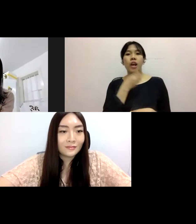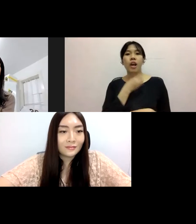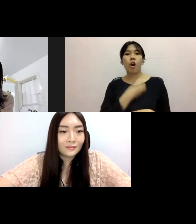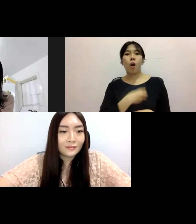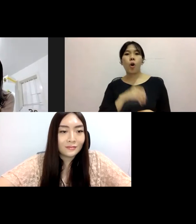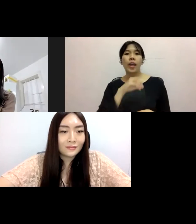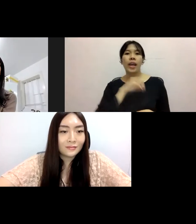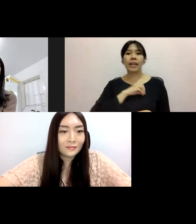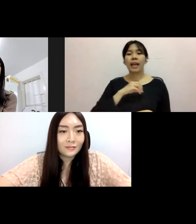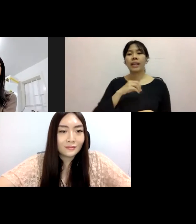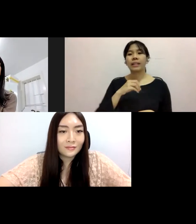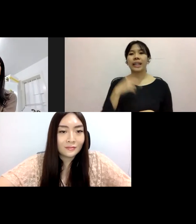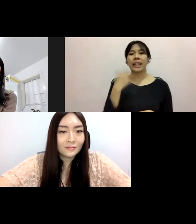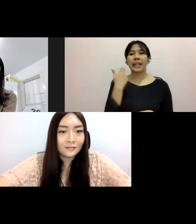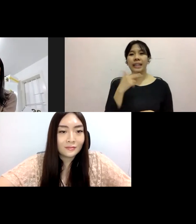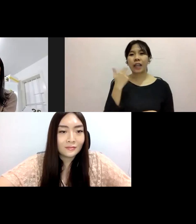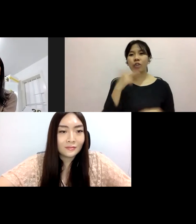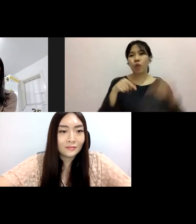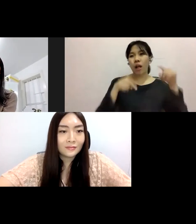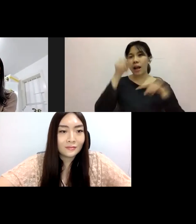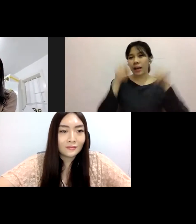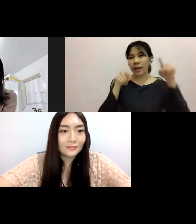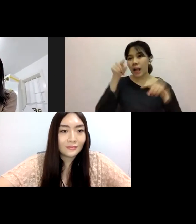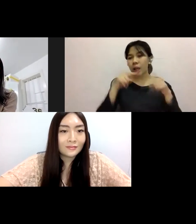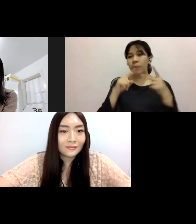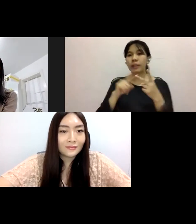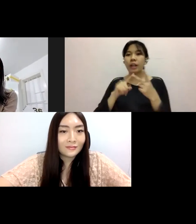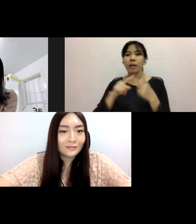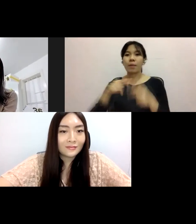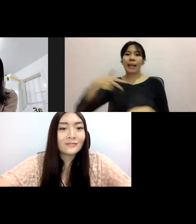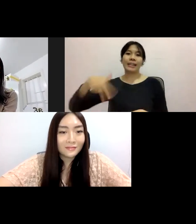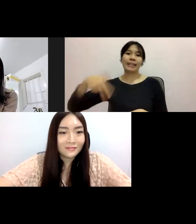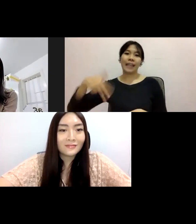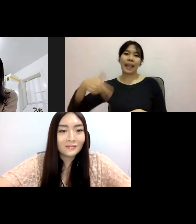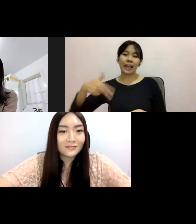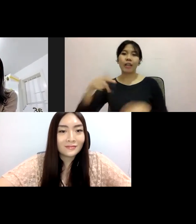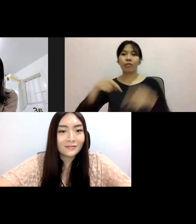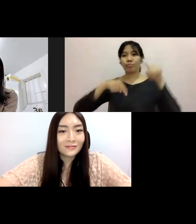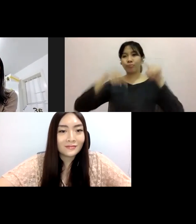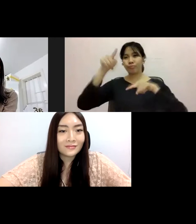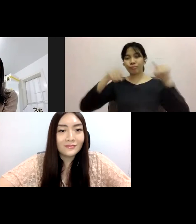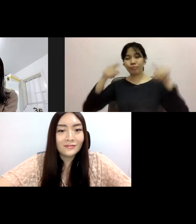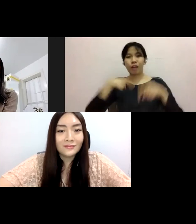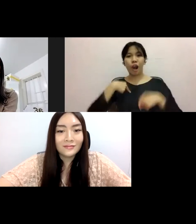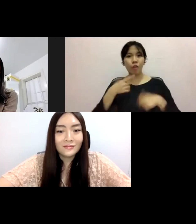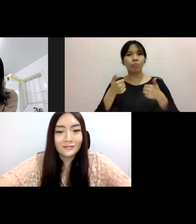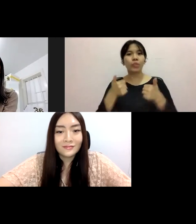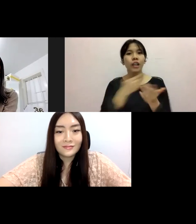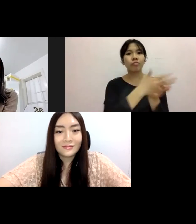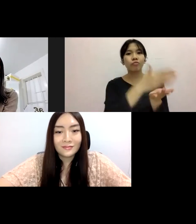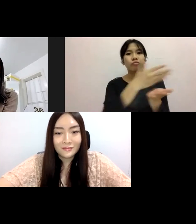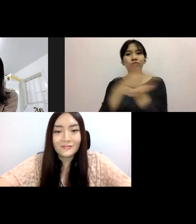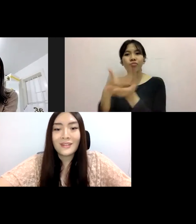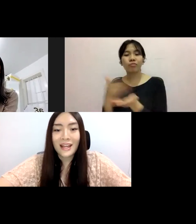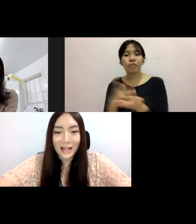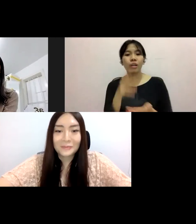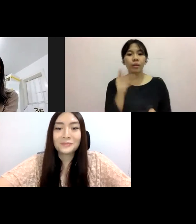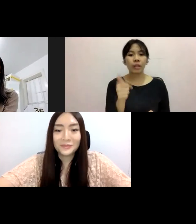As a sports medicine doctor myself, I can totally understand and relate to toxic masculinity in the sports world.